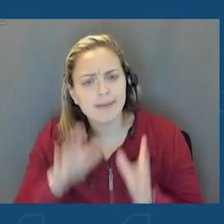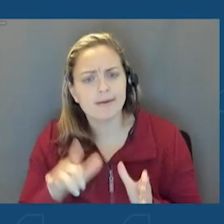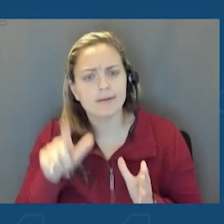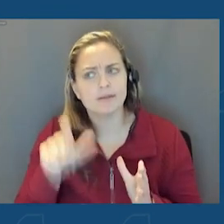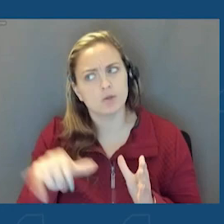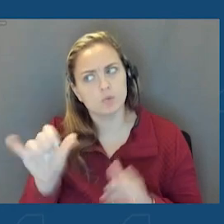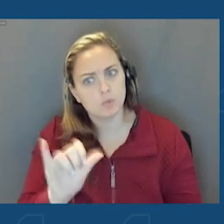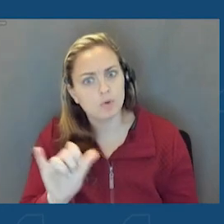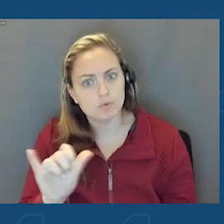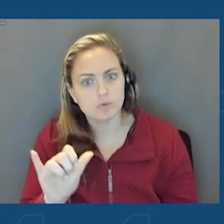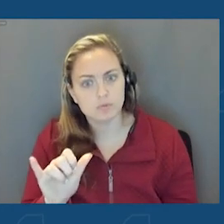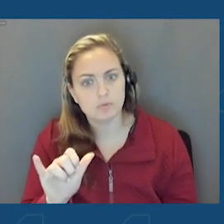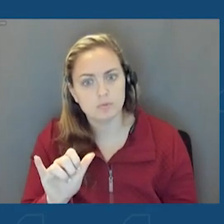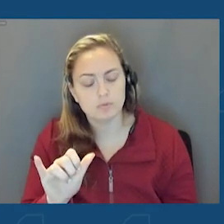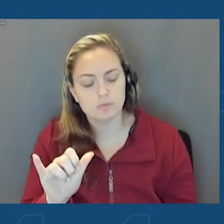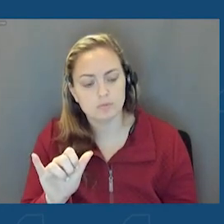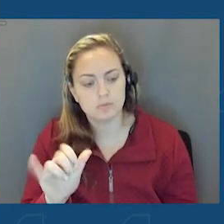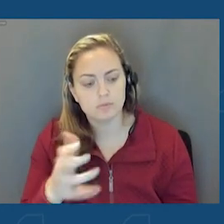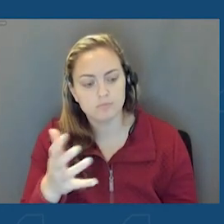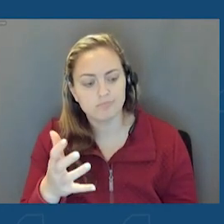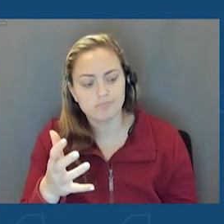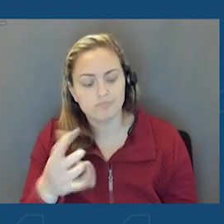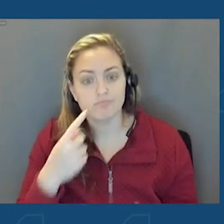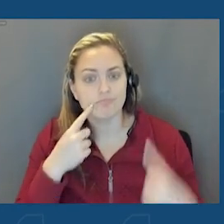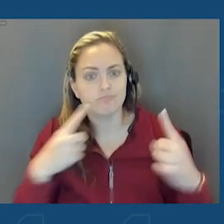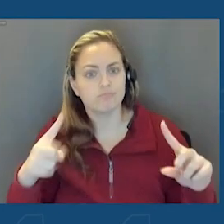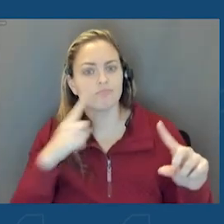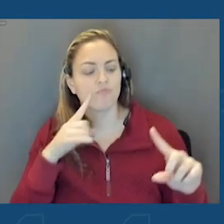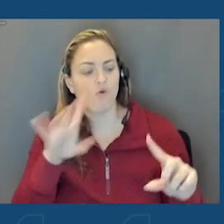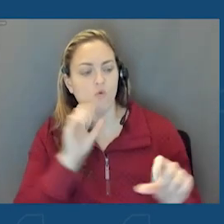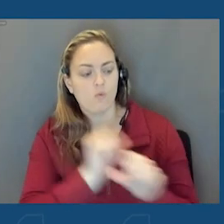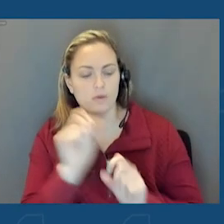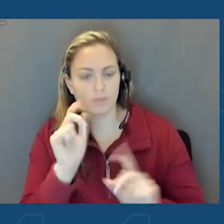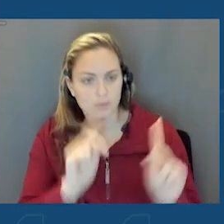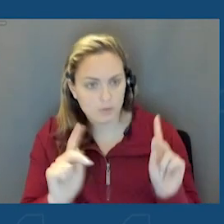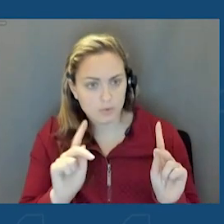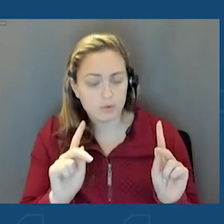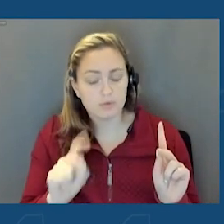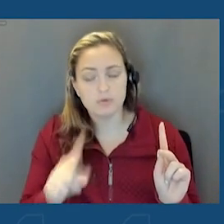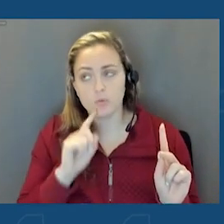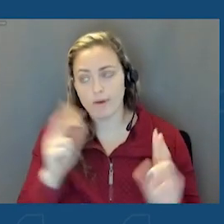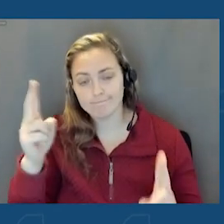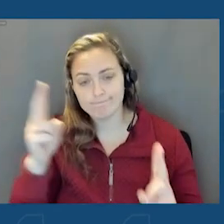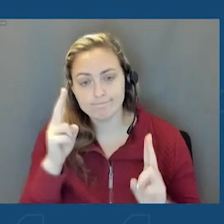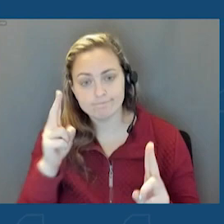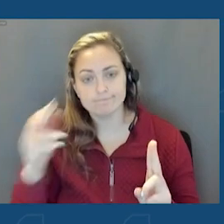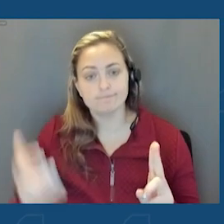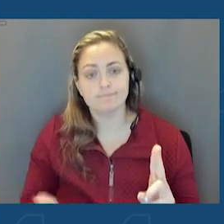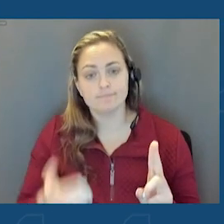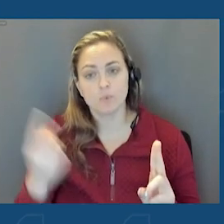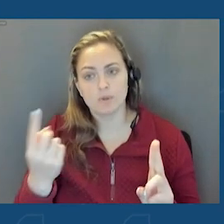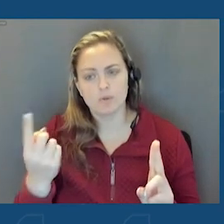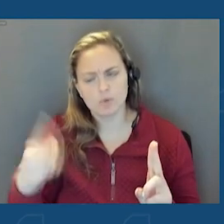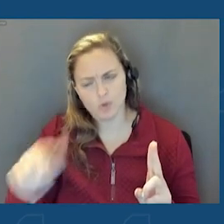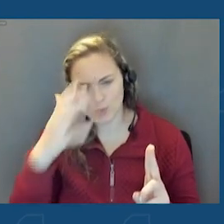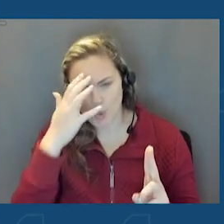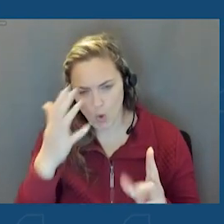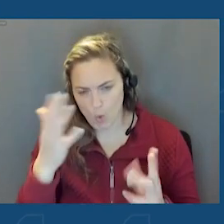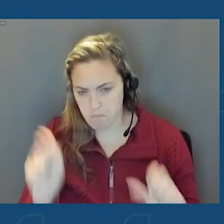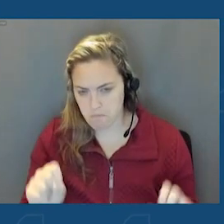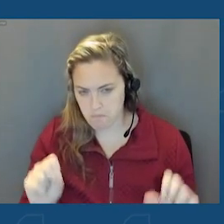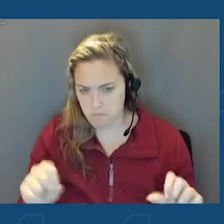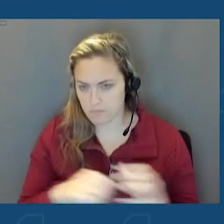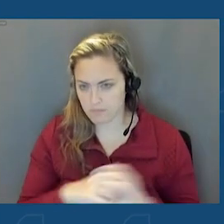also deliver for working people. So I have the distinct honor to introduce somebody you may know here,